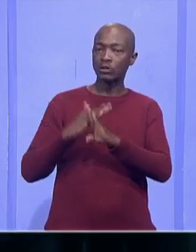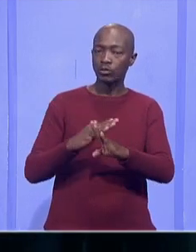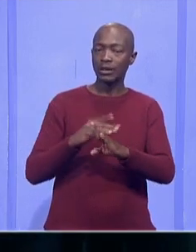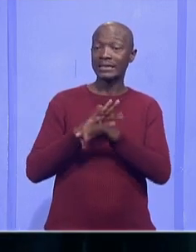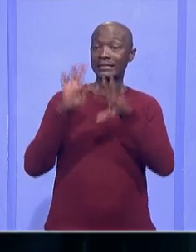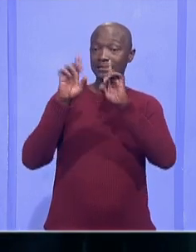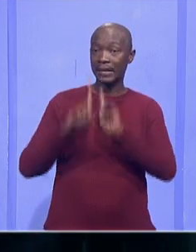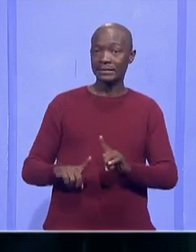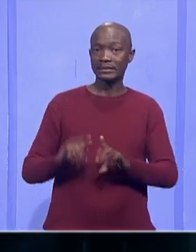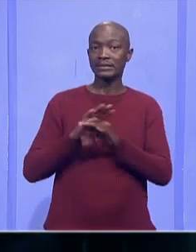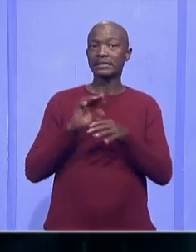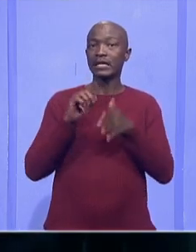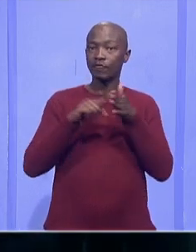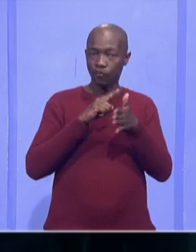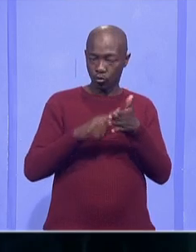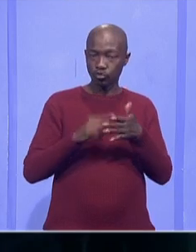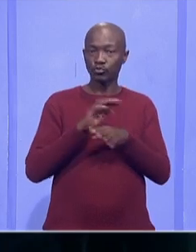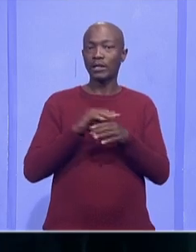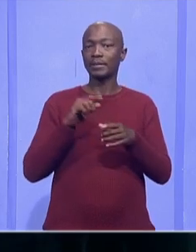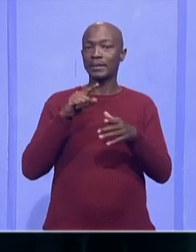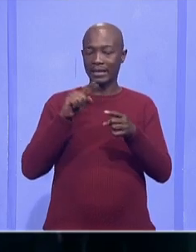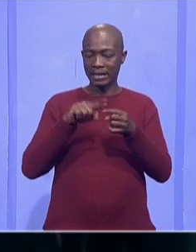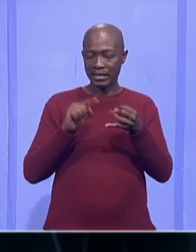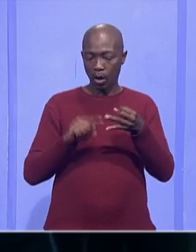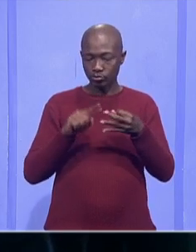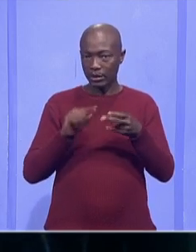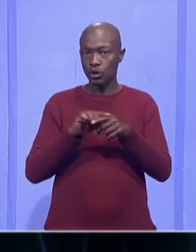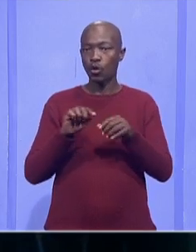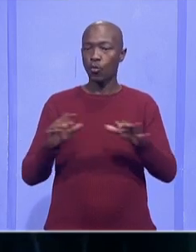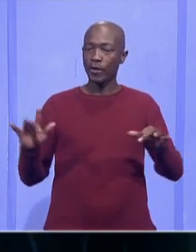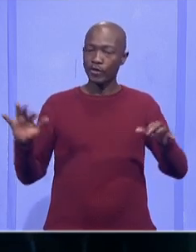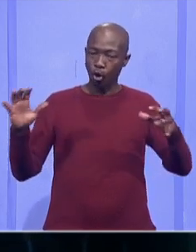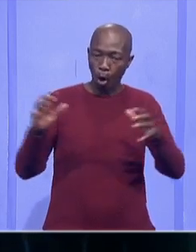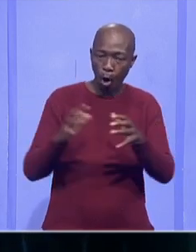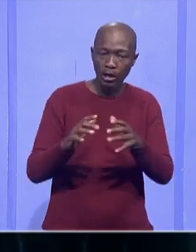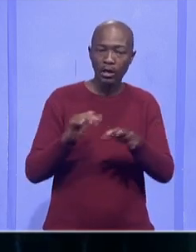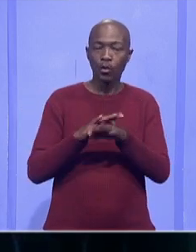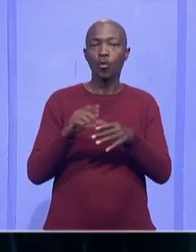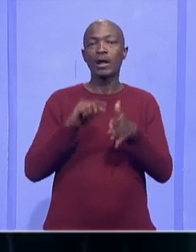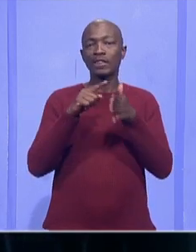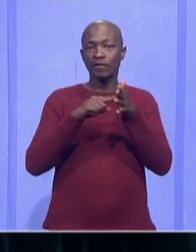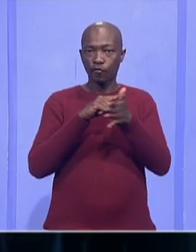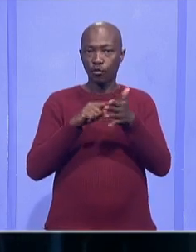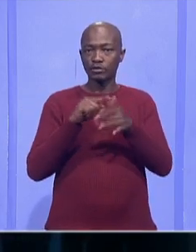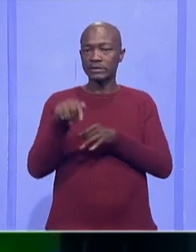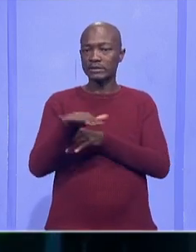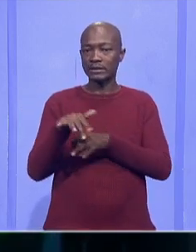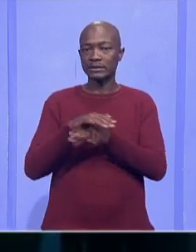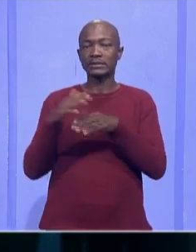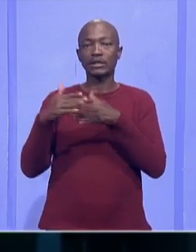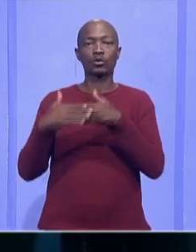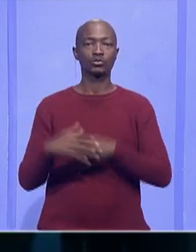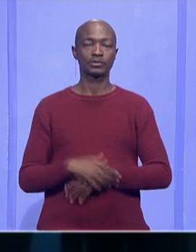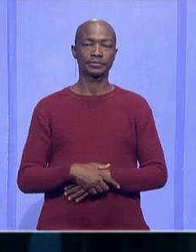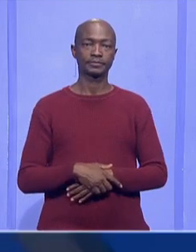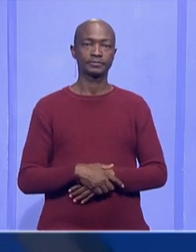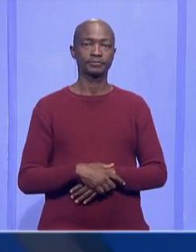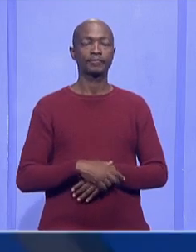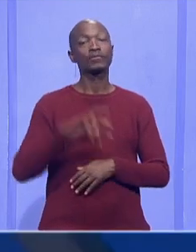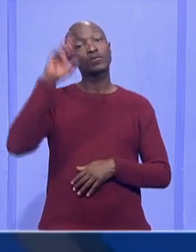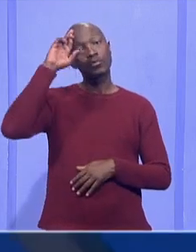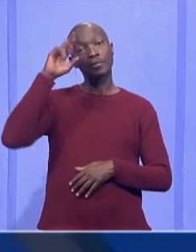will be counted with the rest of the votes once the voting stations are closed. Yeah, but remember that with special votes,